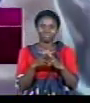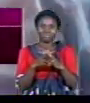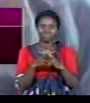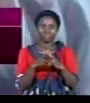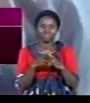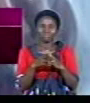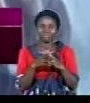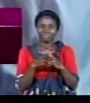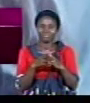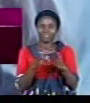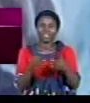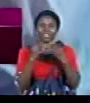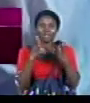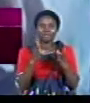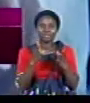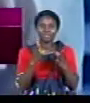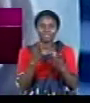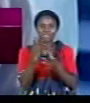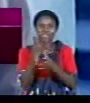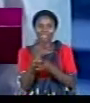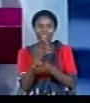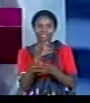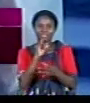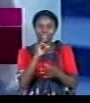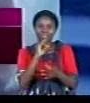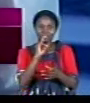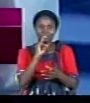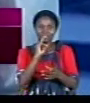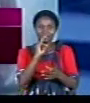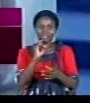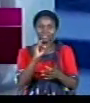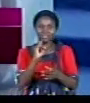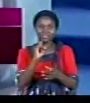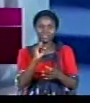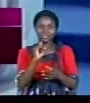How many fingers are this now? Look at me. One.